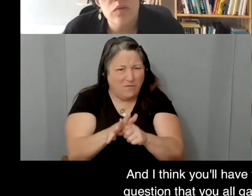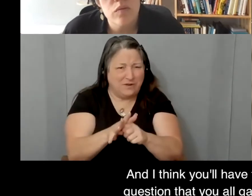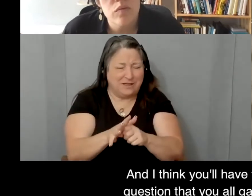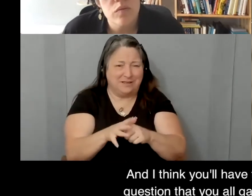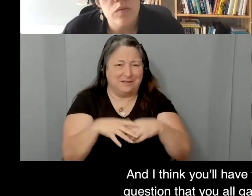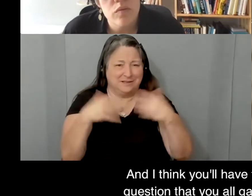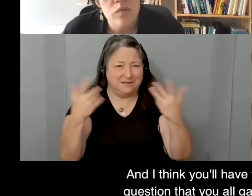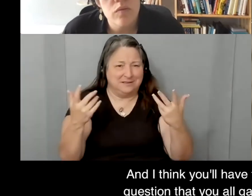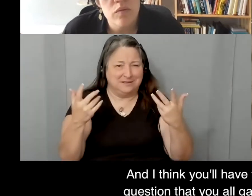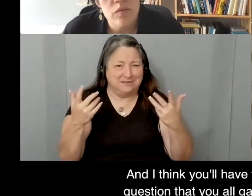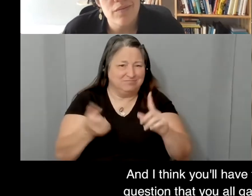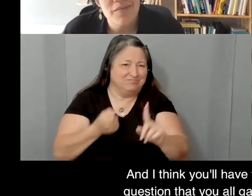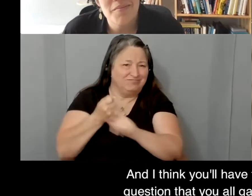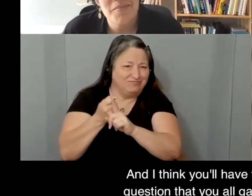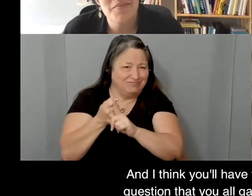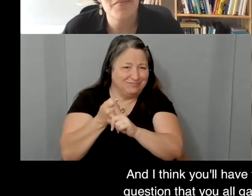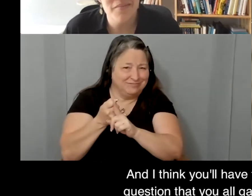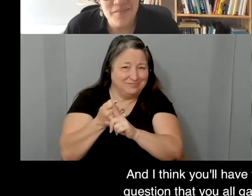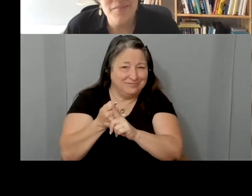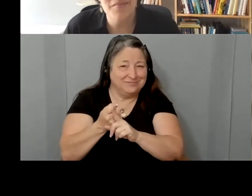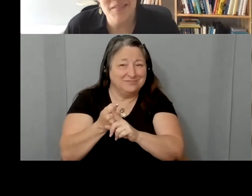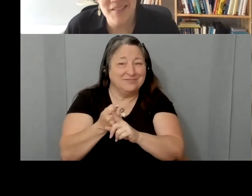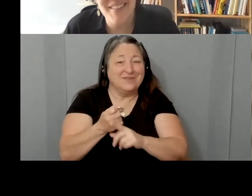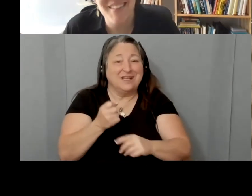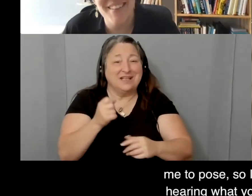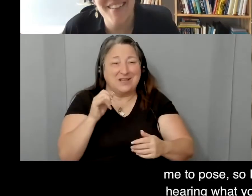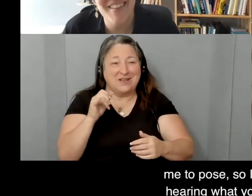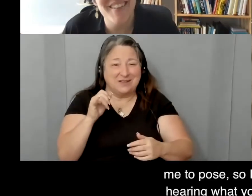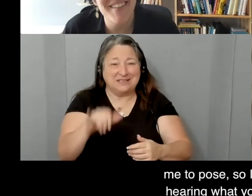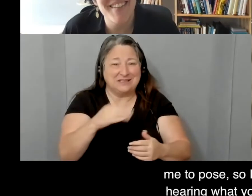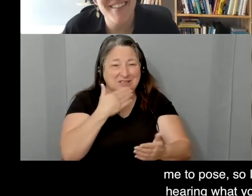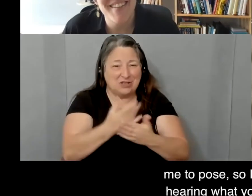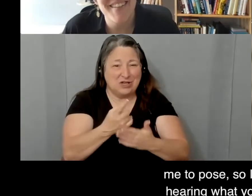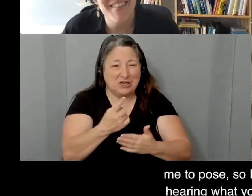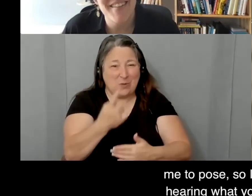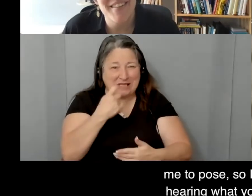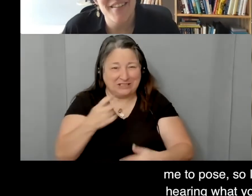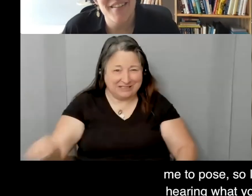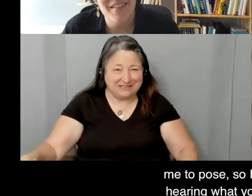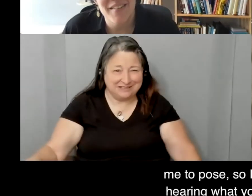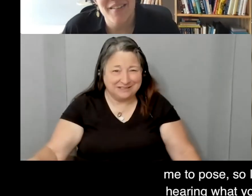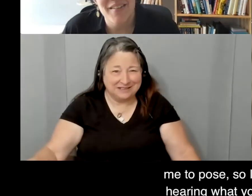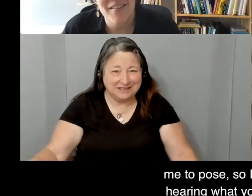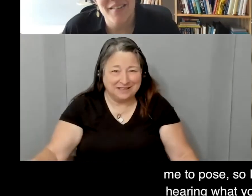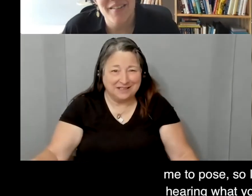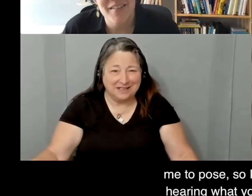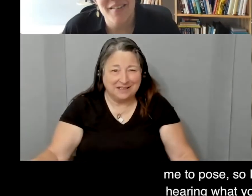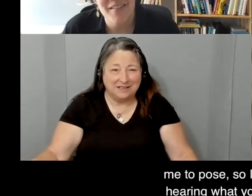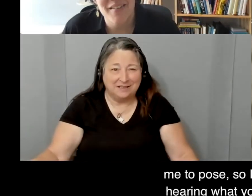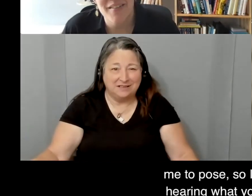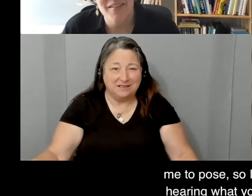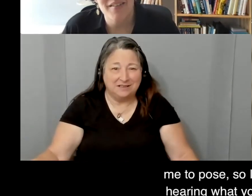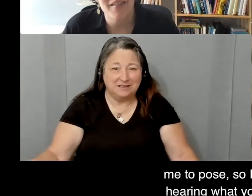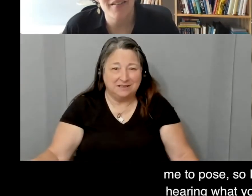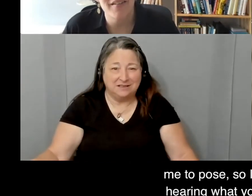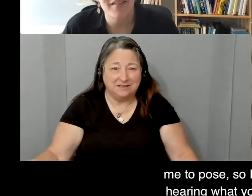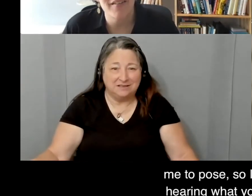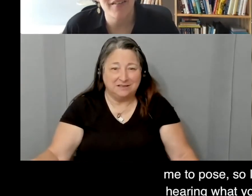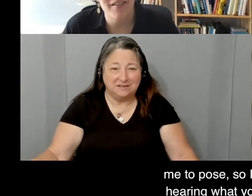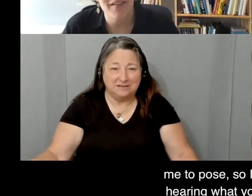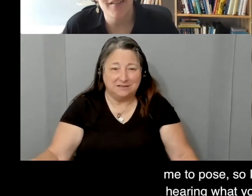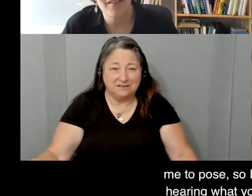because this is a question that y'all gave me that you wanted me to pose. So I look forward to hearing what you have to